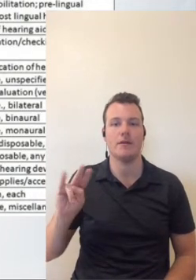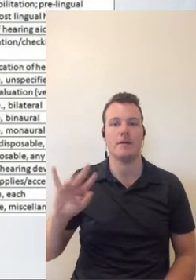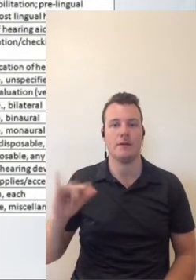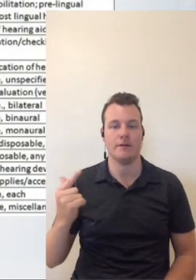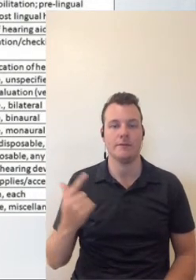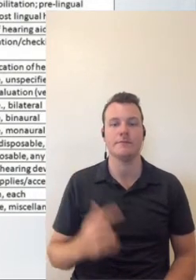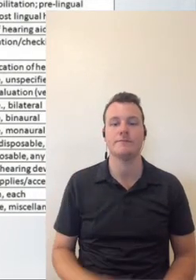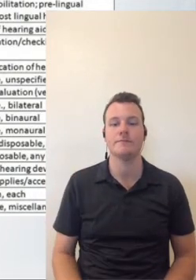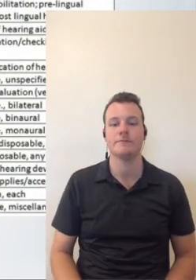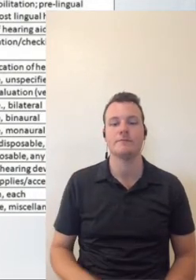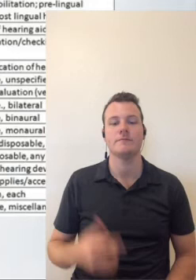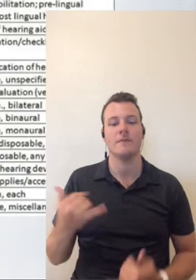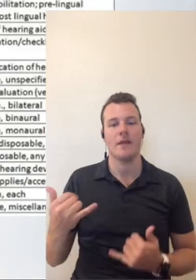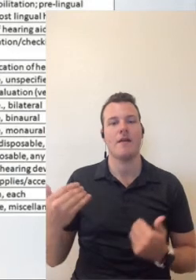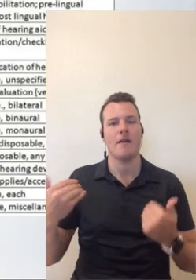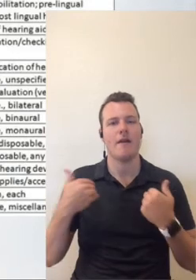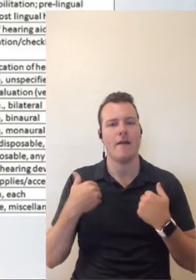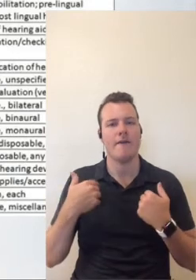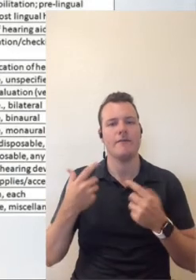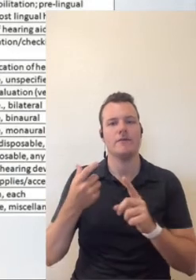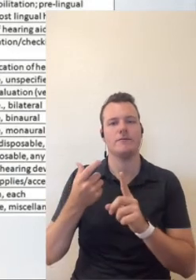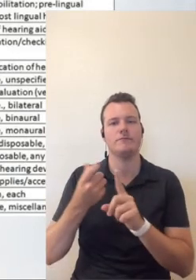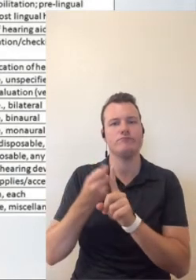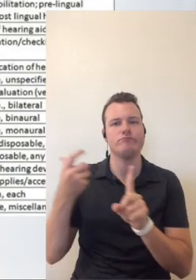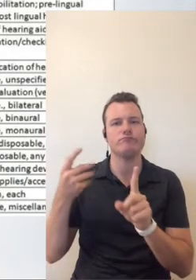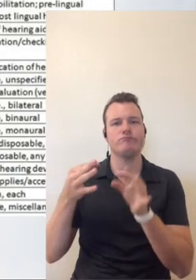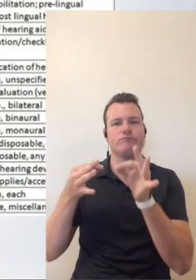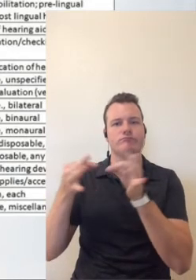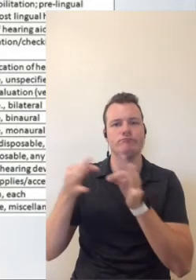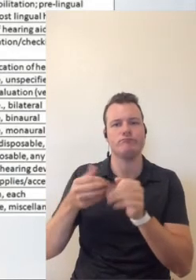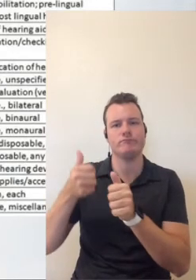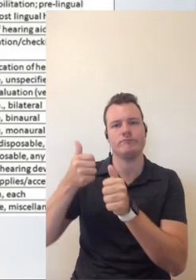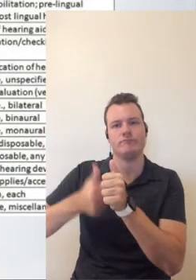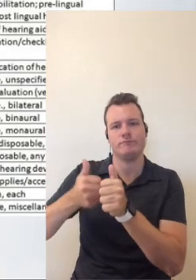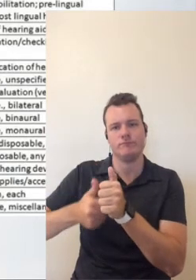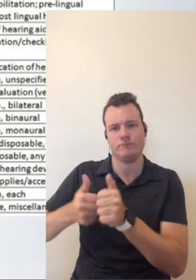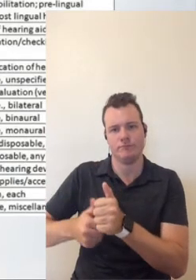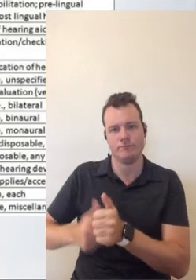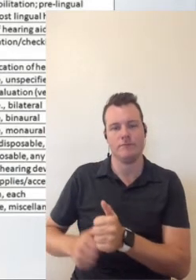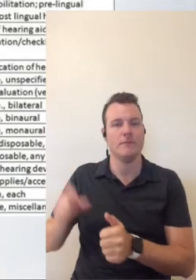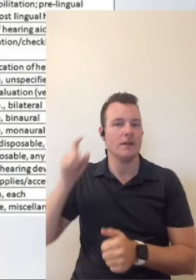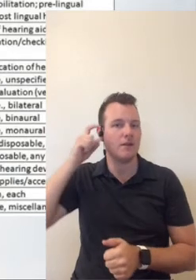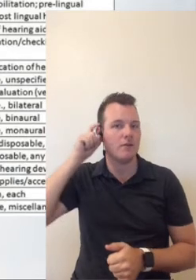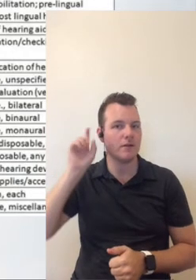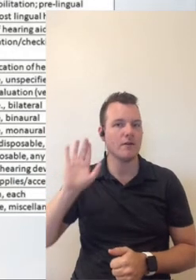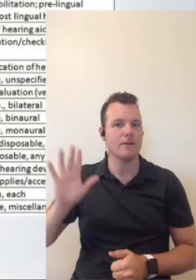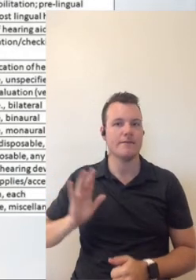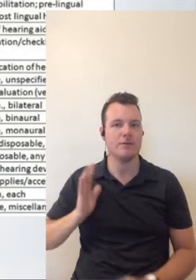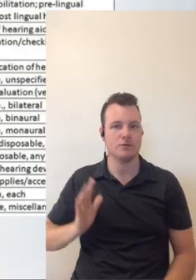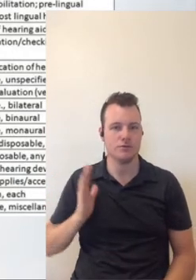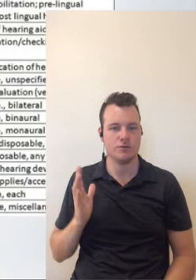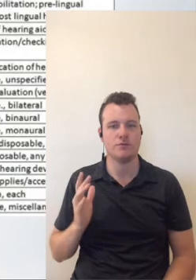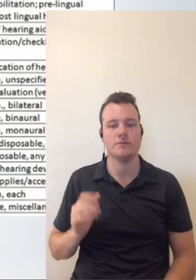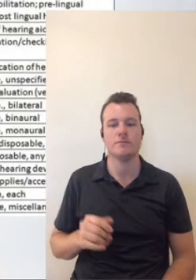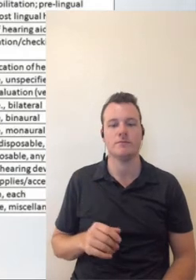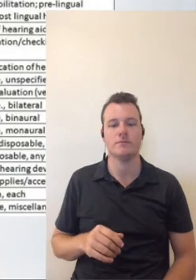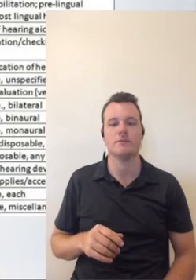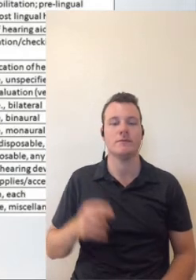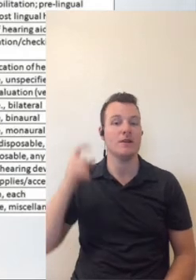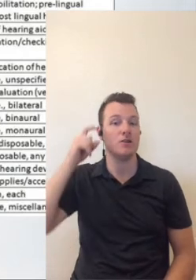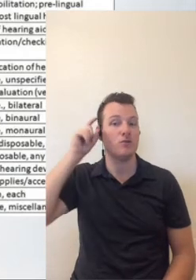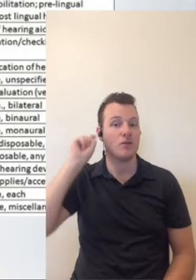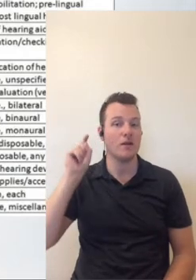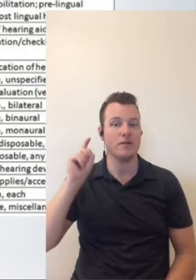that there's a breakdown or there's a cost associated with every feature of the hearing aid, starting with the hearing